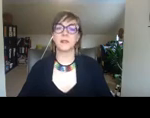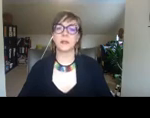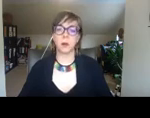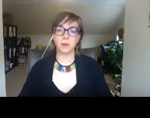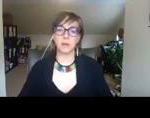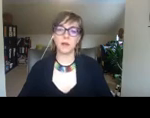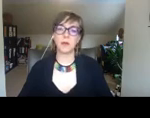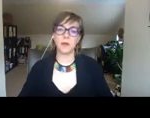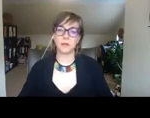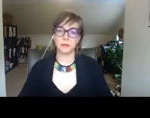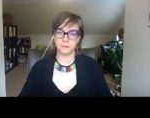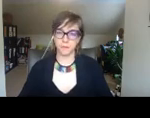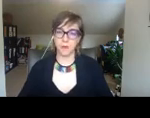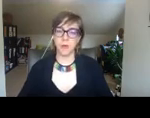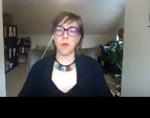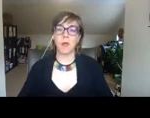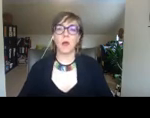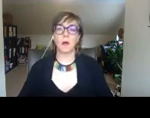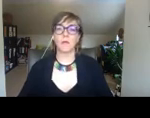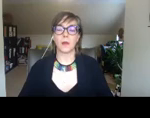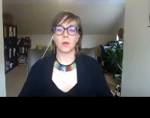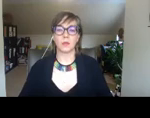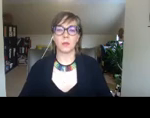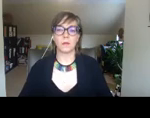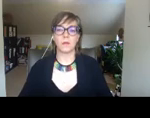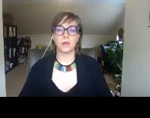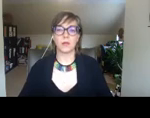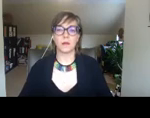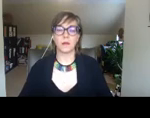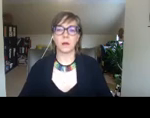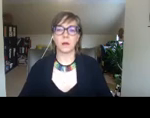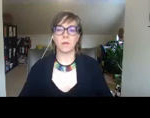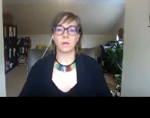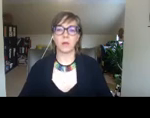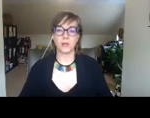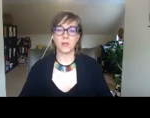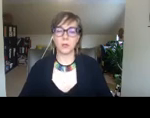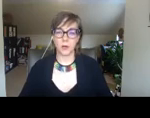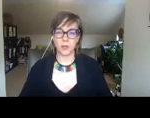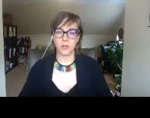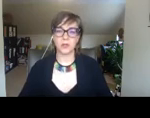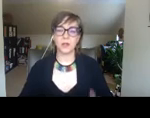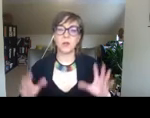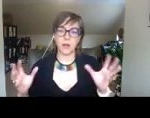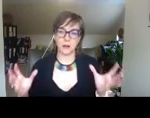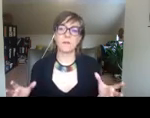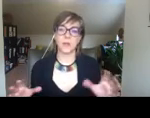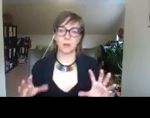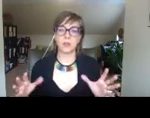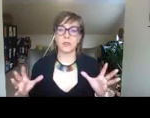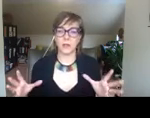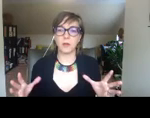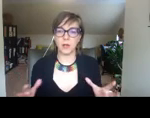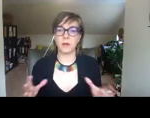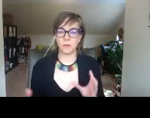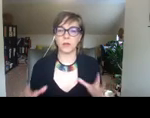in densely populated areas. They also live in residential areas that are segregated, that are